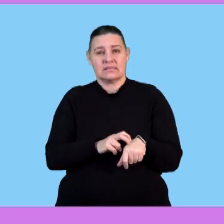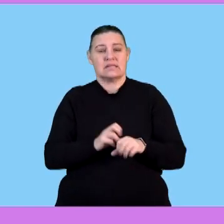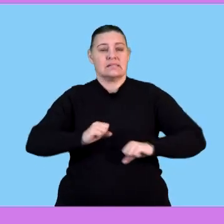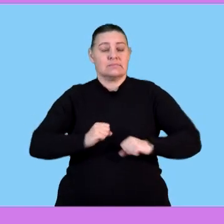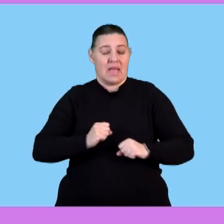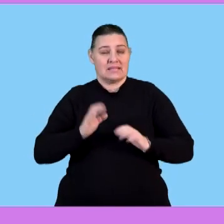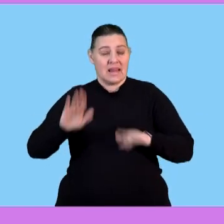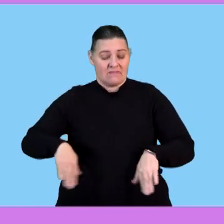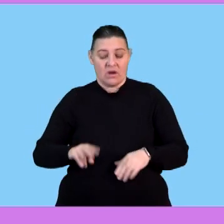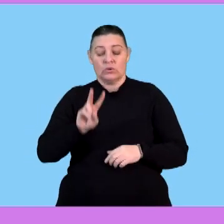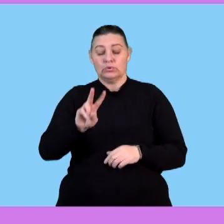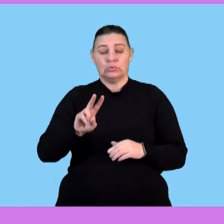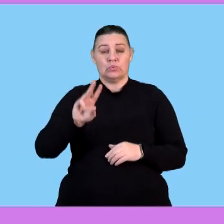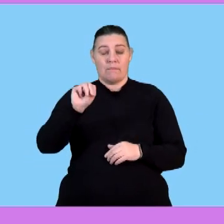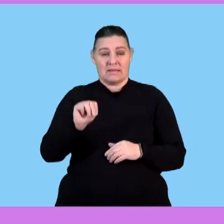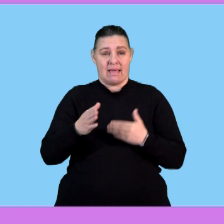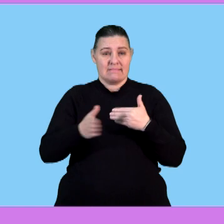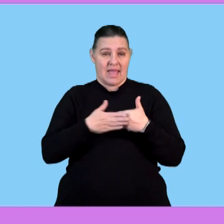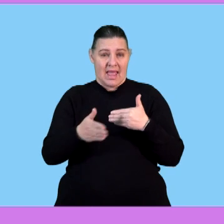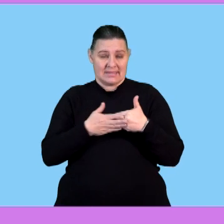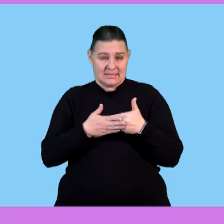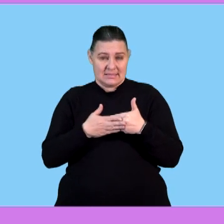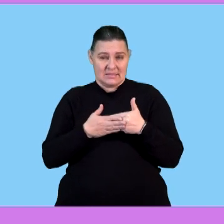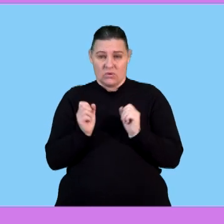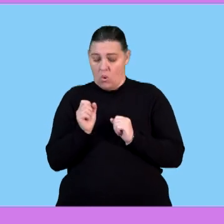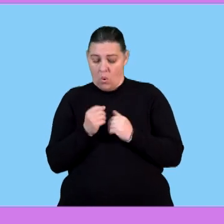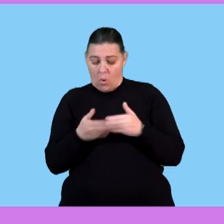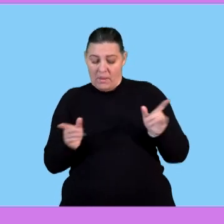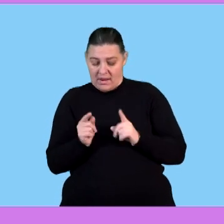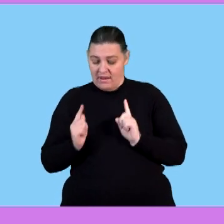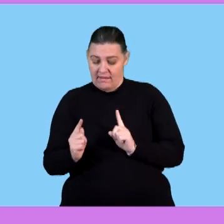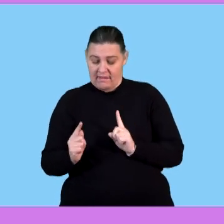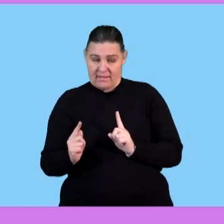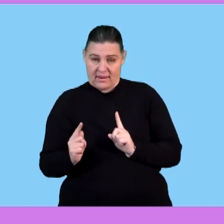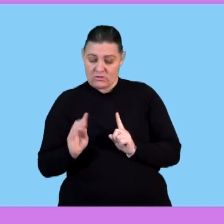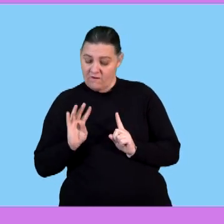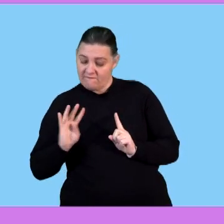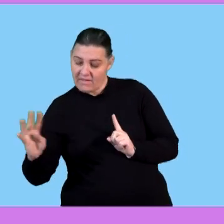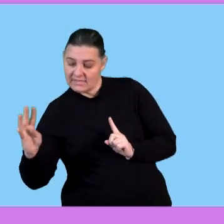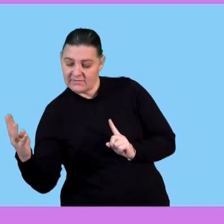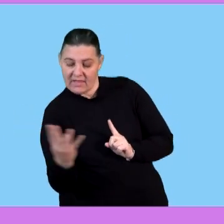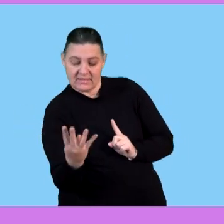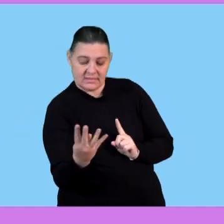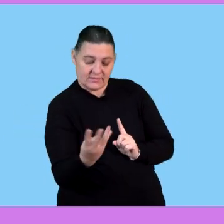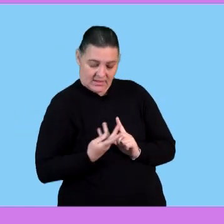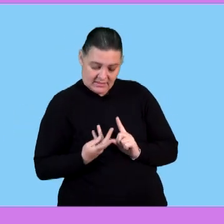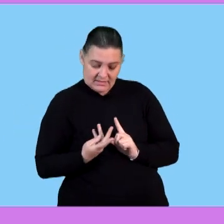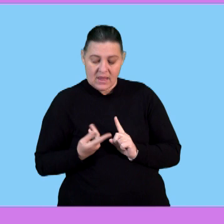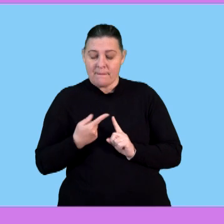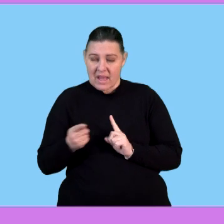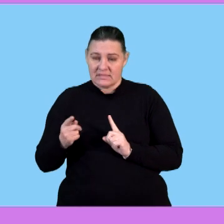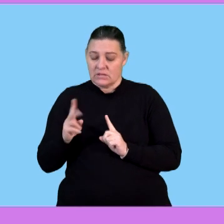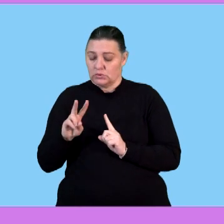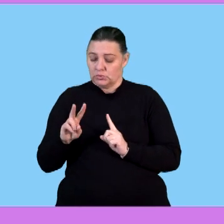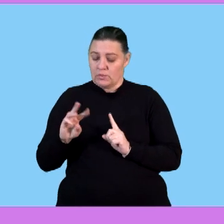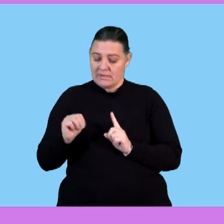a 2-meter wide gate. And that makes sense because you cannot put fencing around everything and not have a